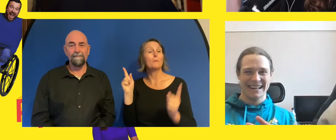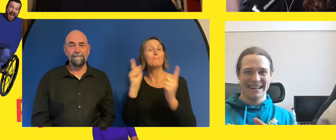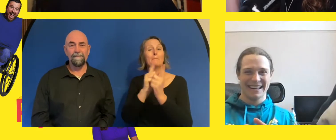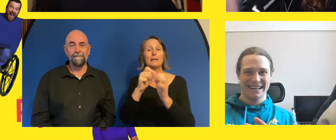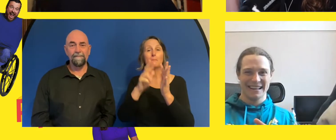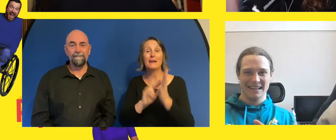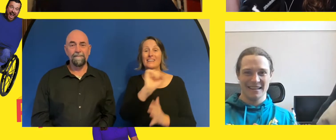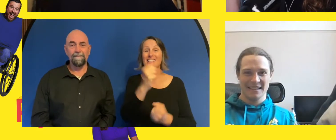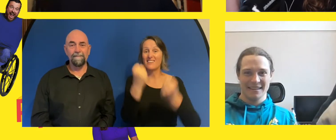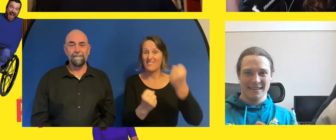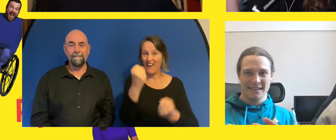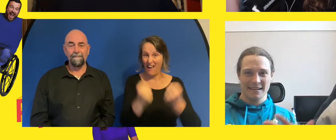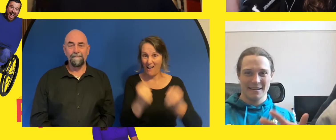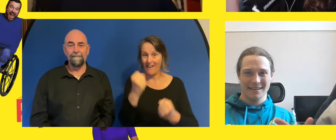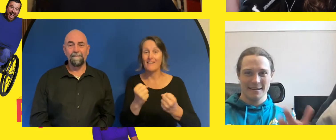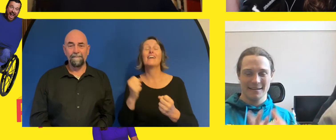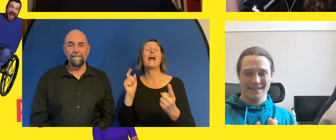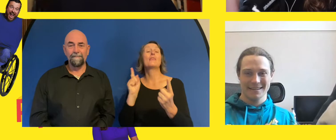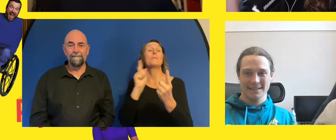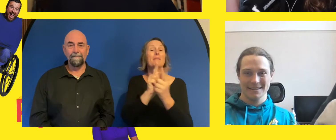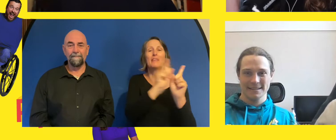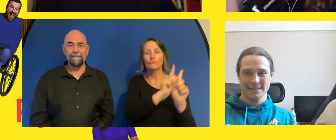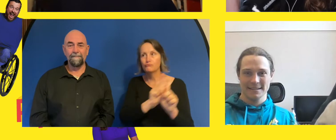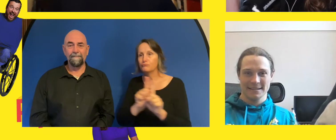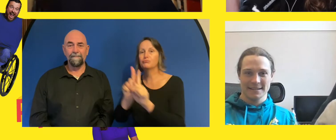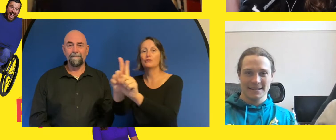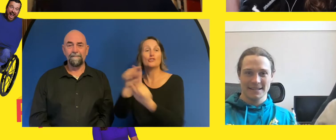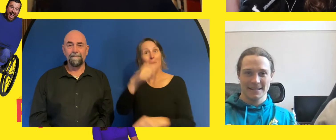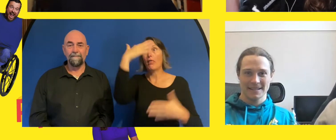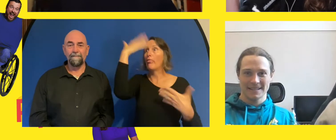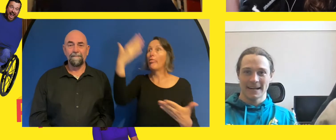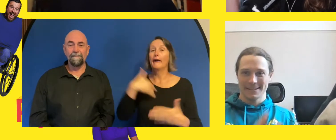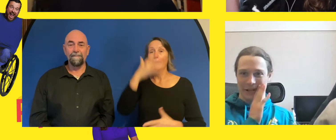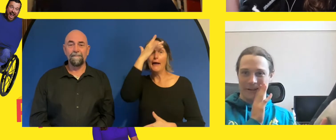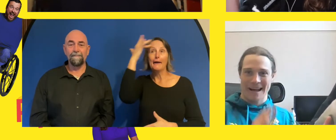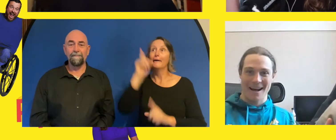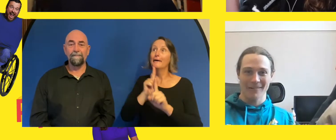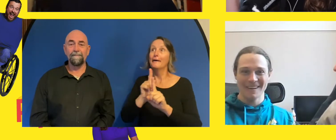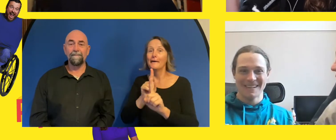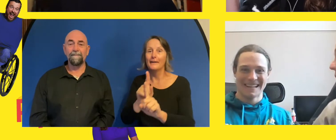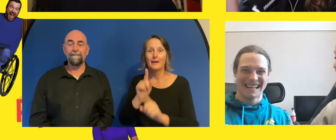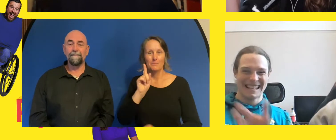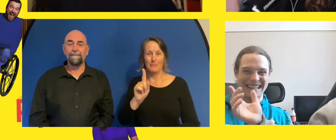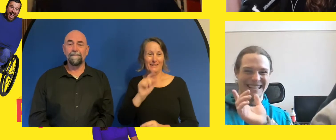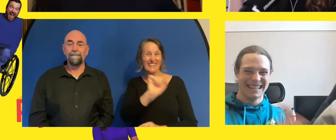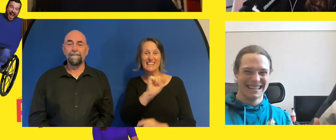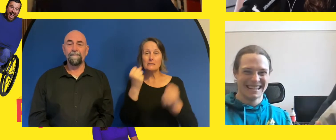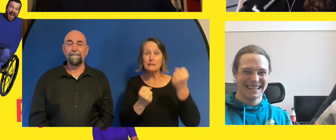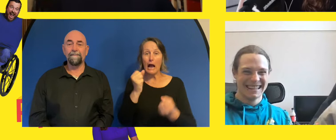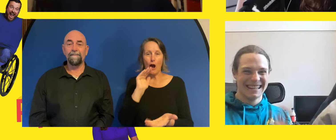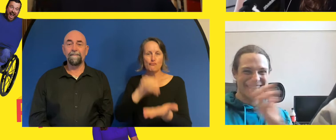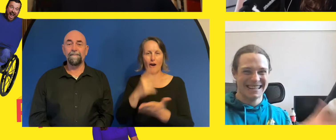any interaction with anybody else. Yes. So but his car arrived 20 minutes earlier. So I was about